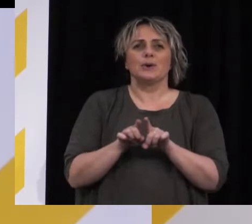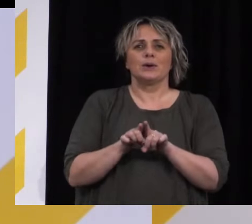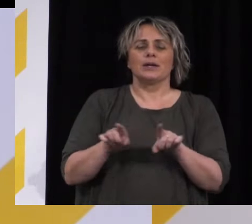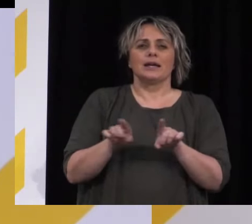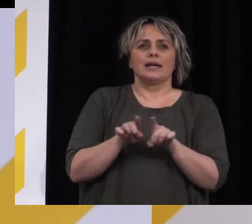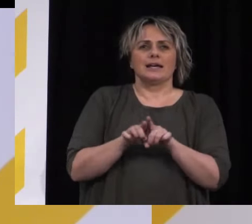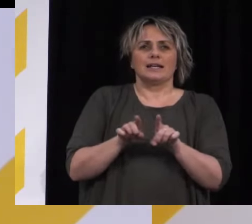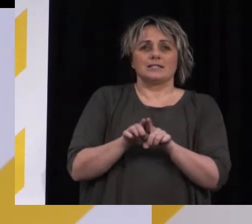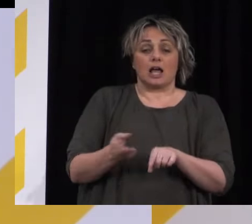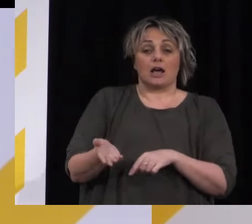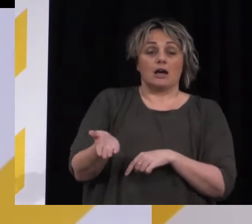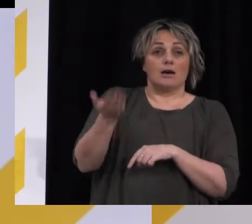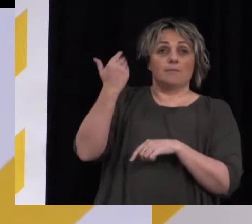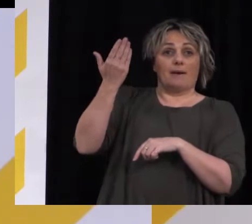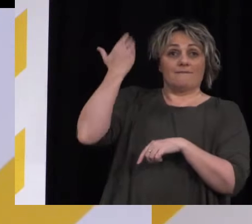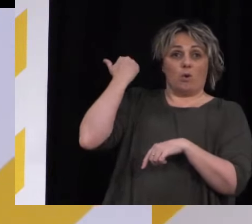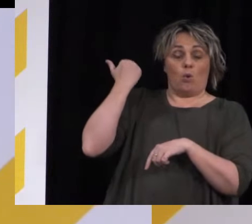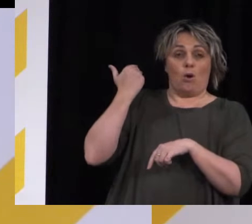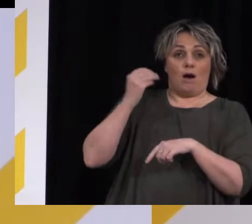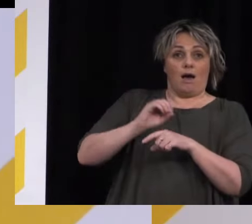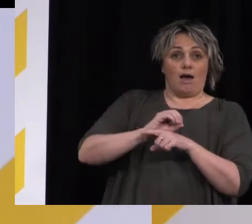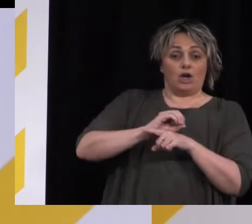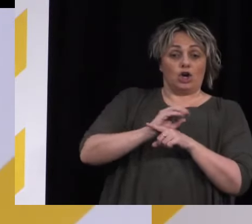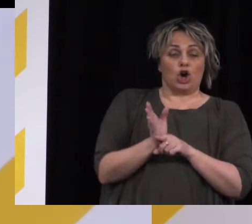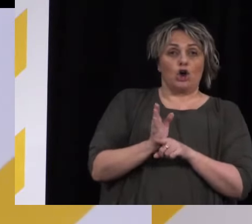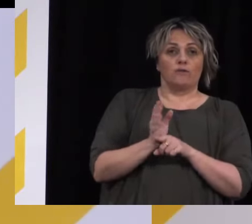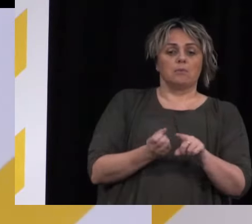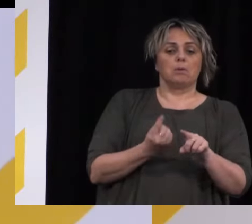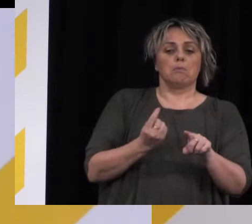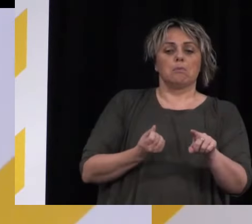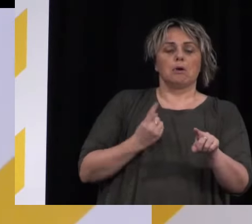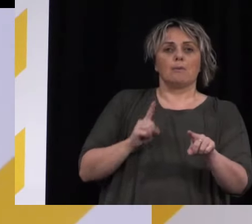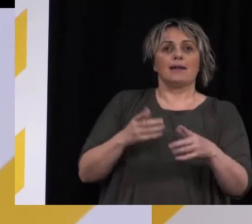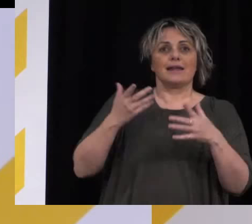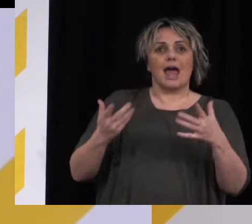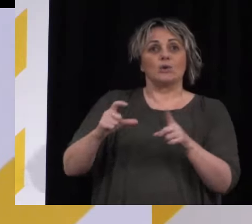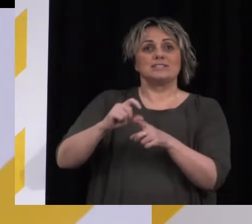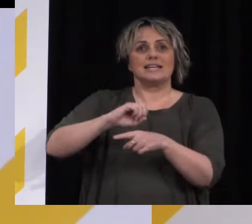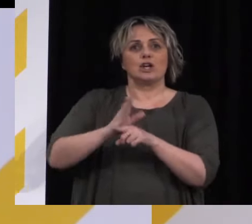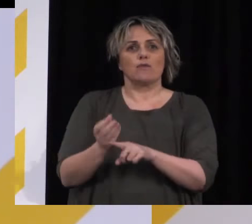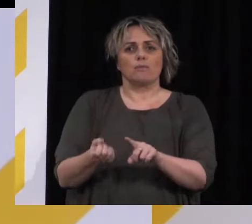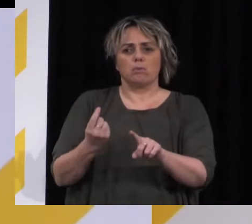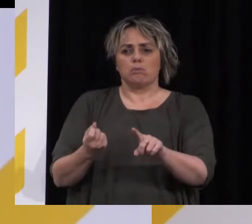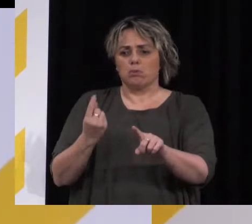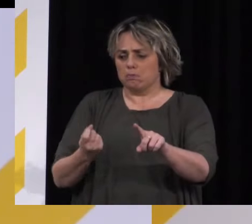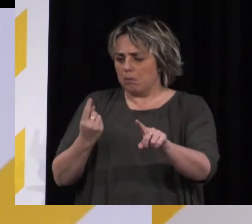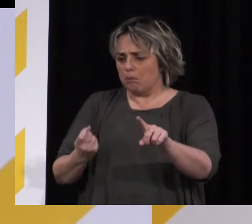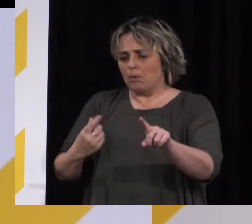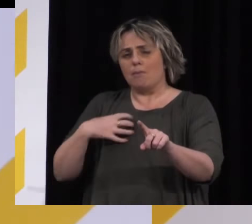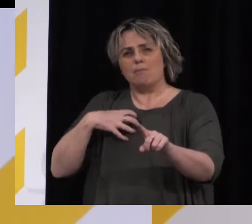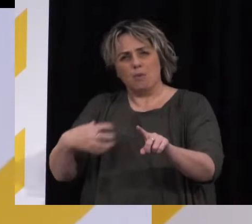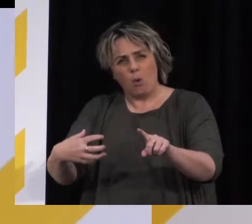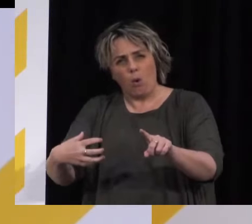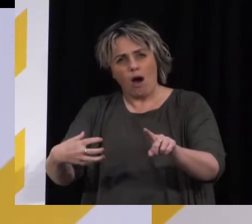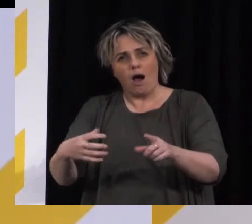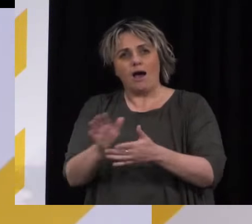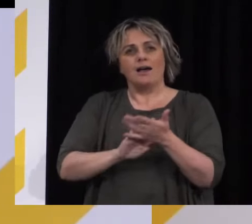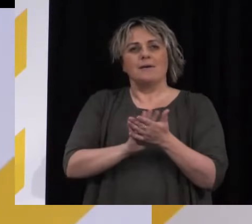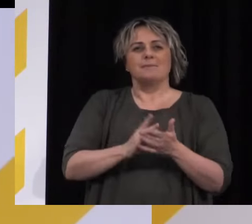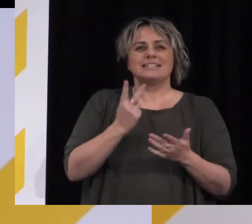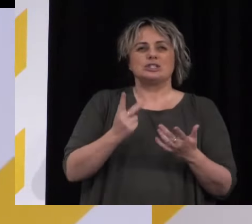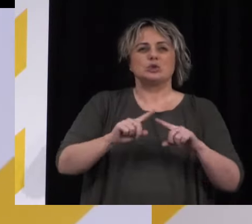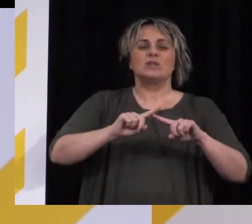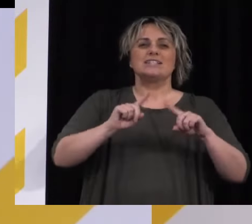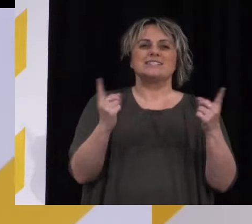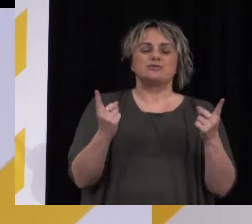higher rate than the tail of the outbreak. And the modelling has showed us that actually they've got two different R